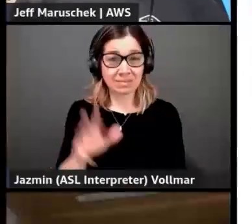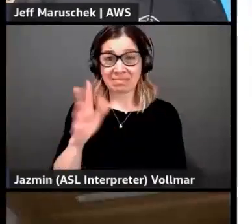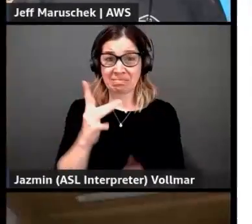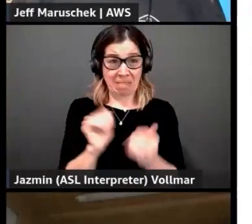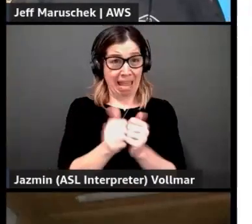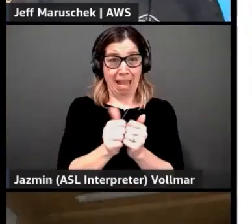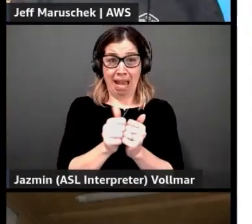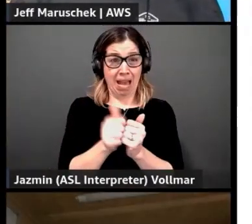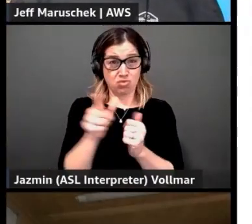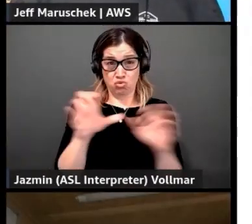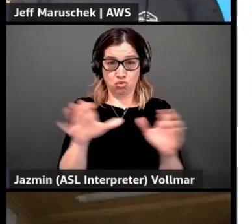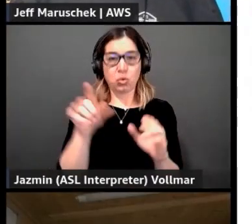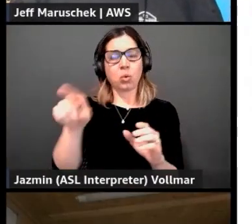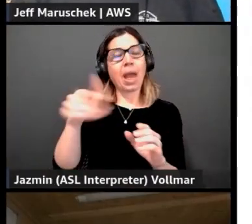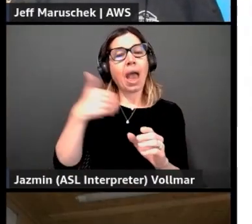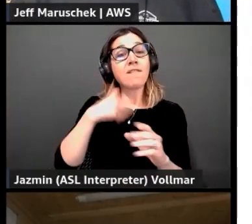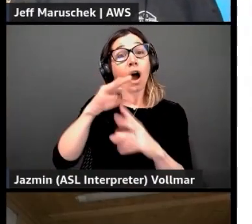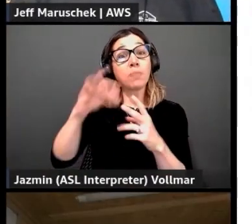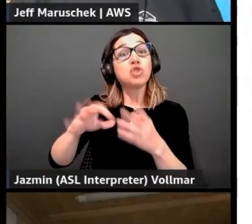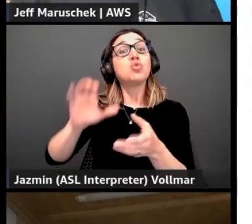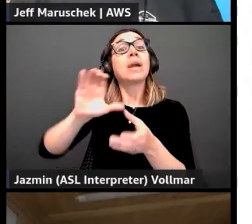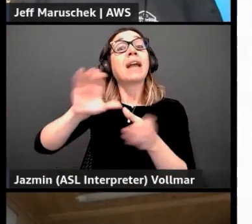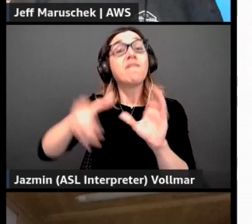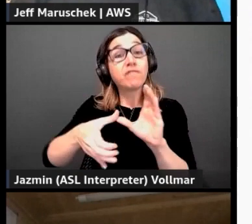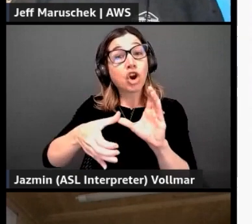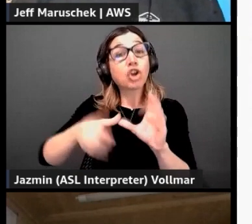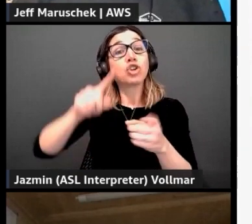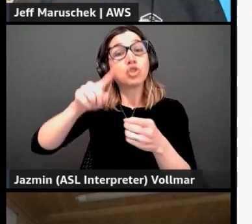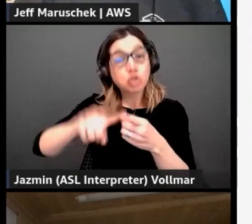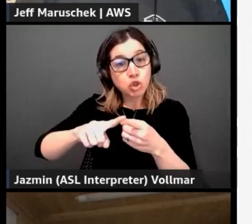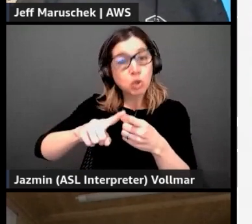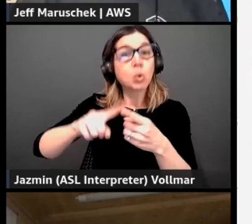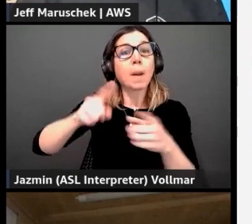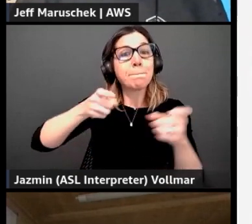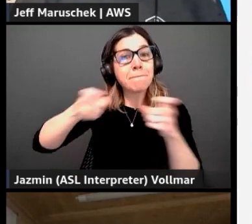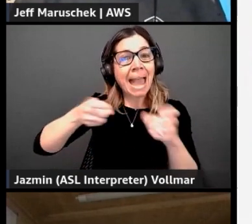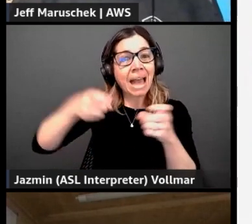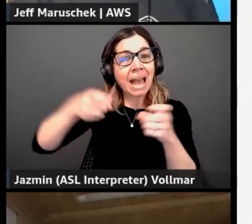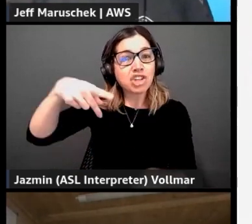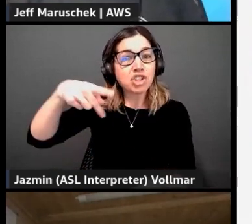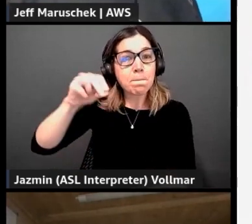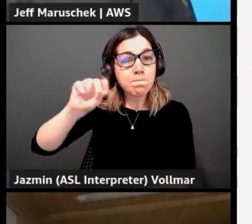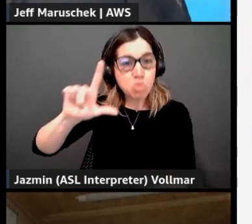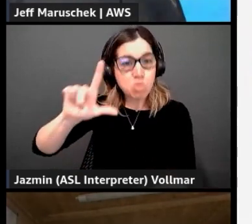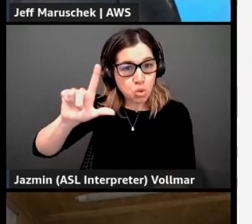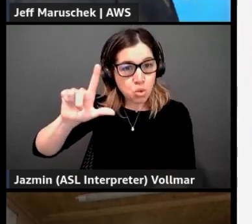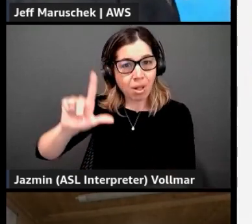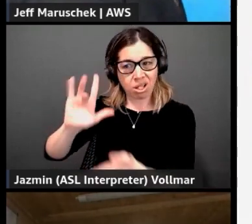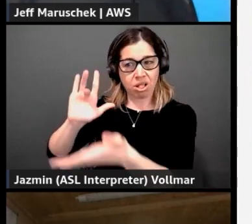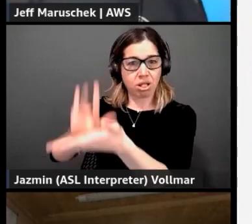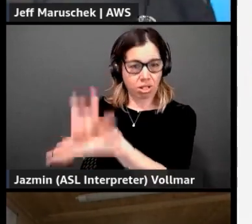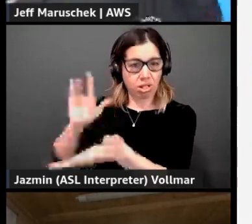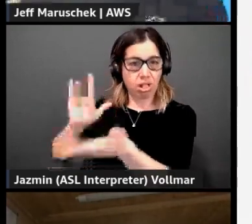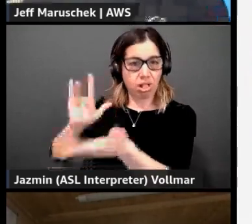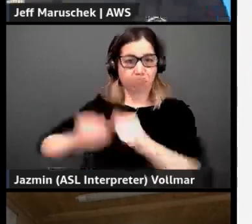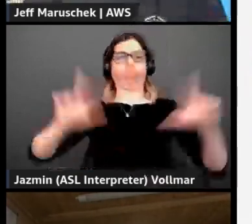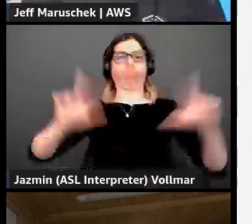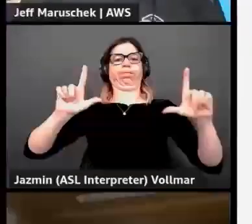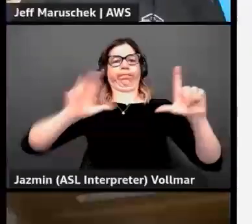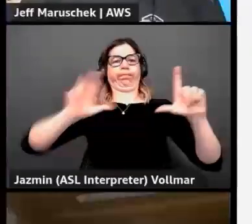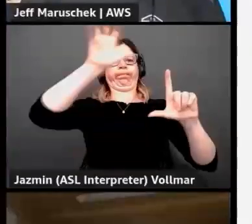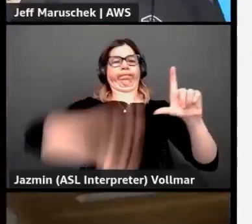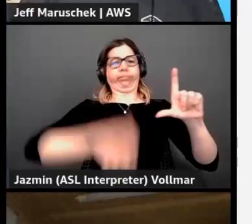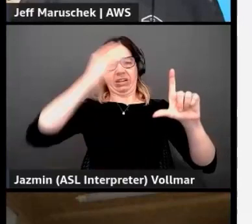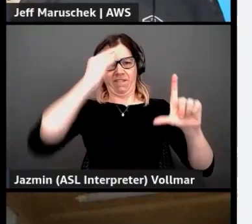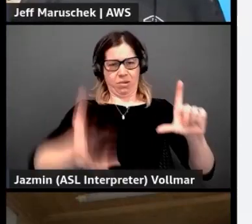there's an option here to convert to manage pool. Oh, nice. So when you convert, now you get a bit of information because there are